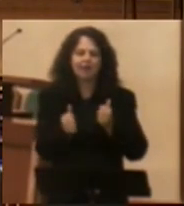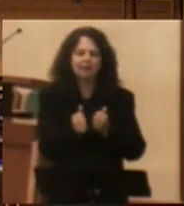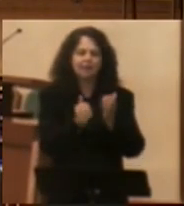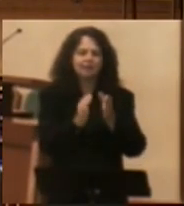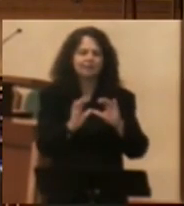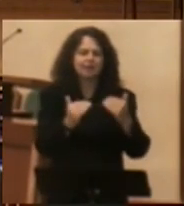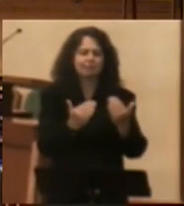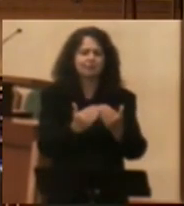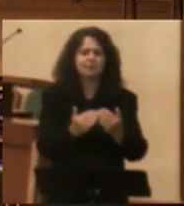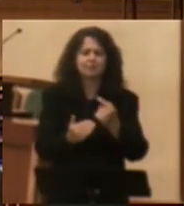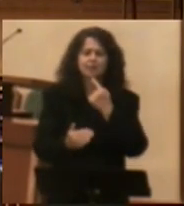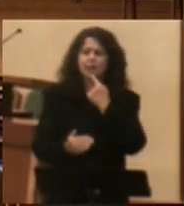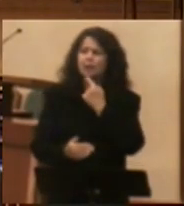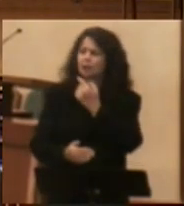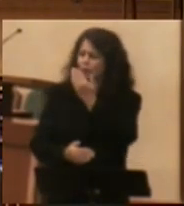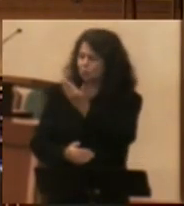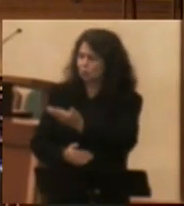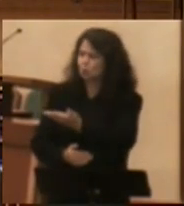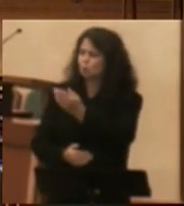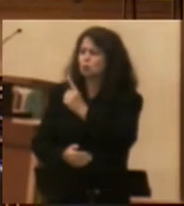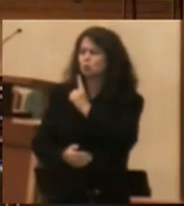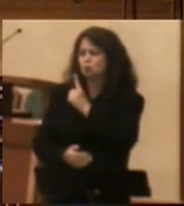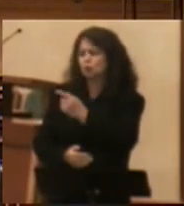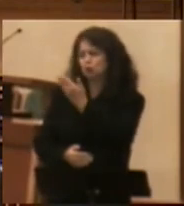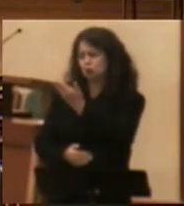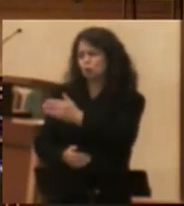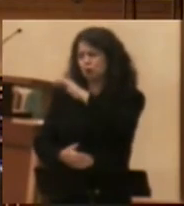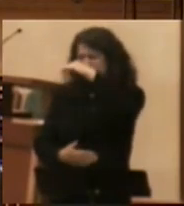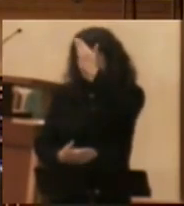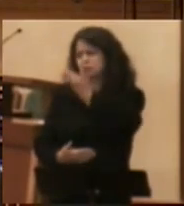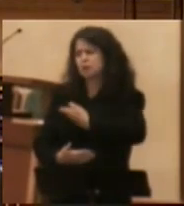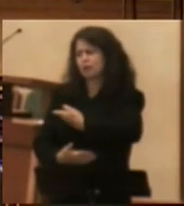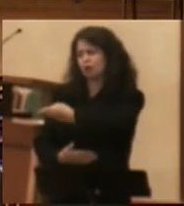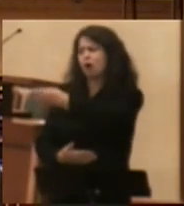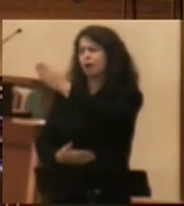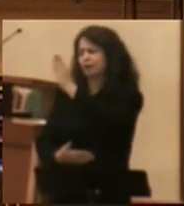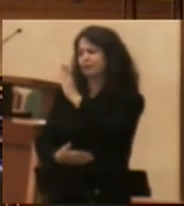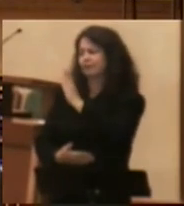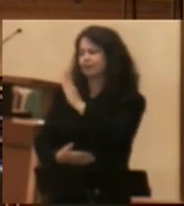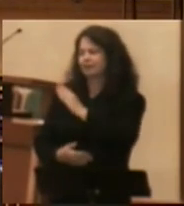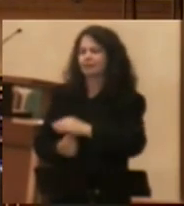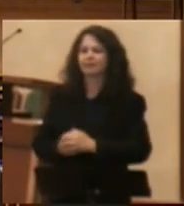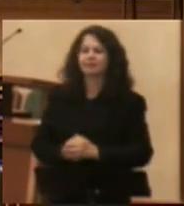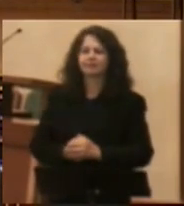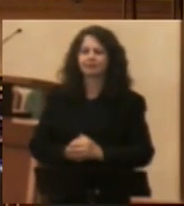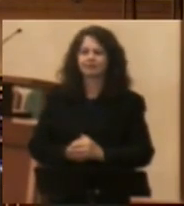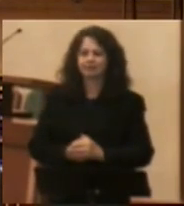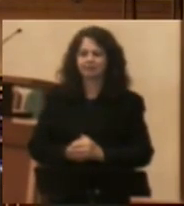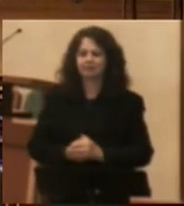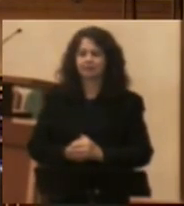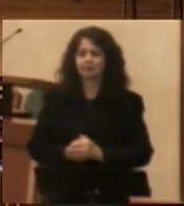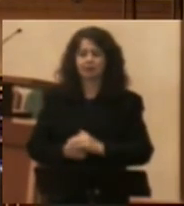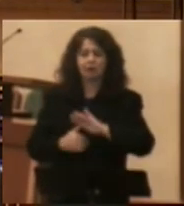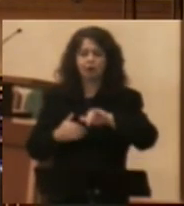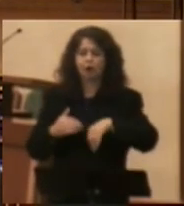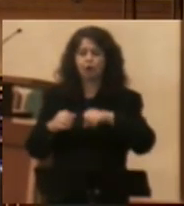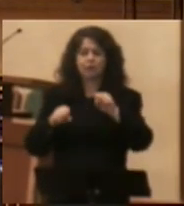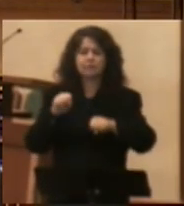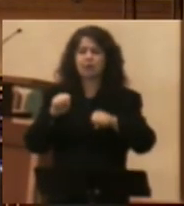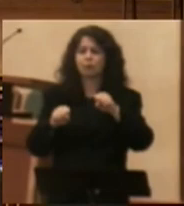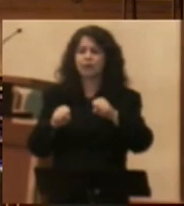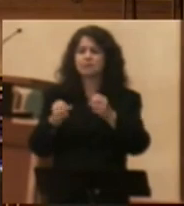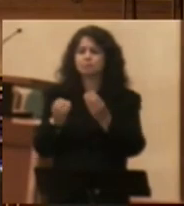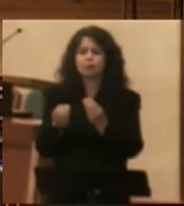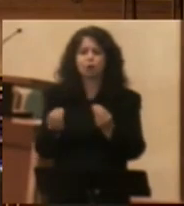"Truly, you are the Son of God." Seems like all the doubt has been